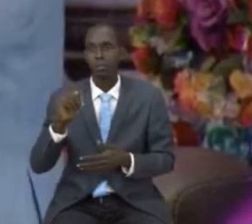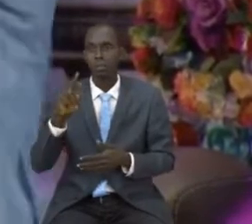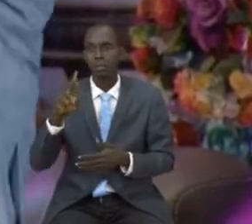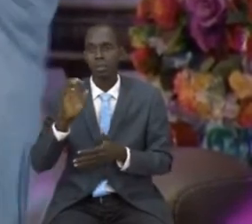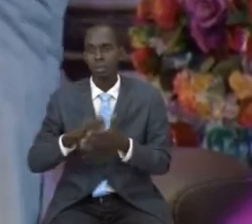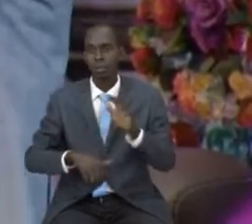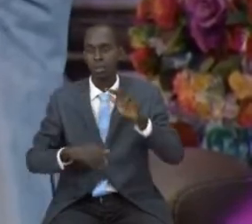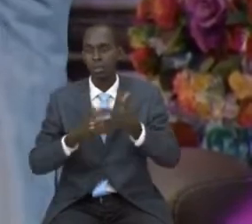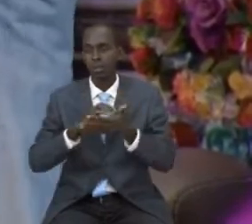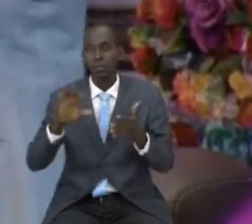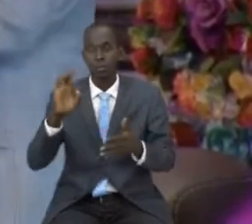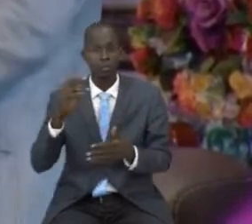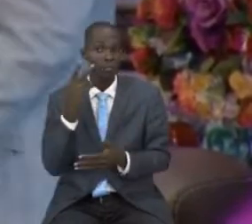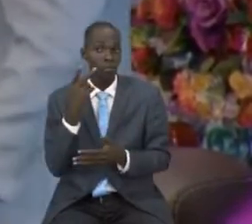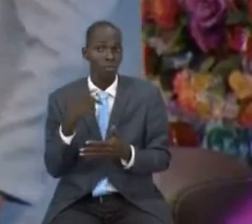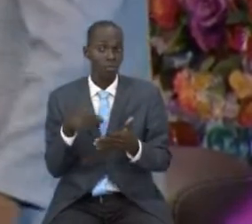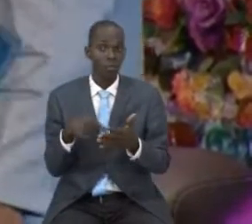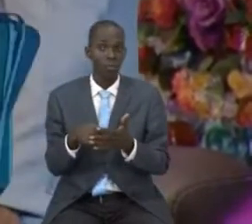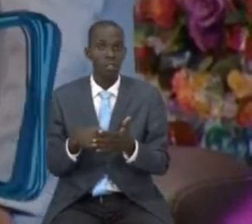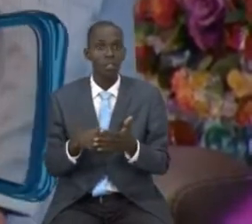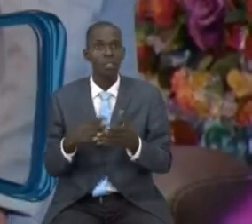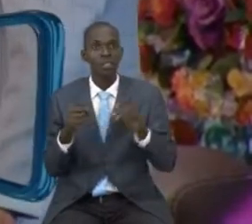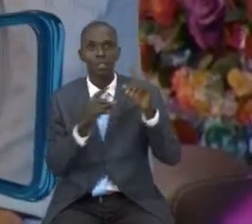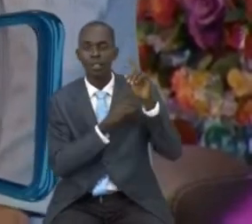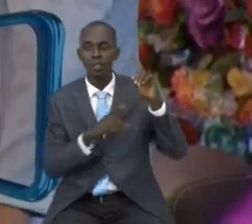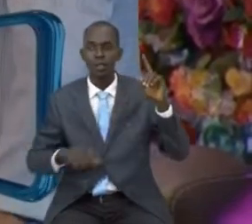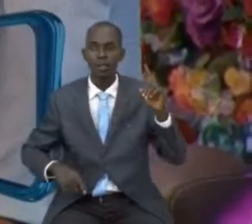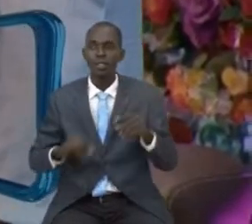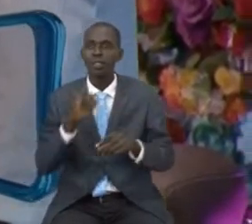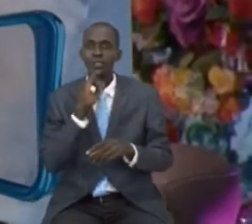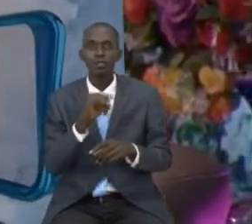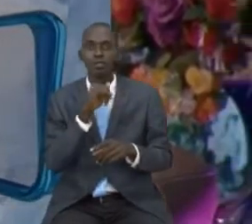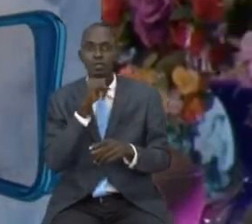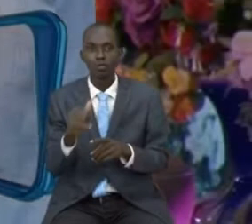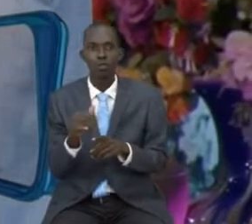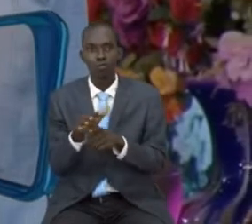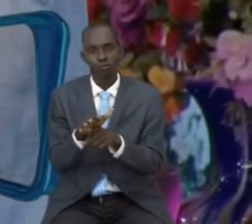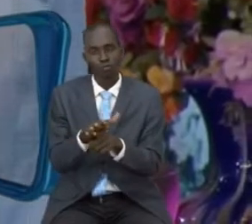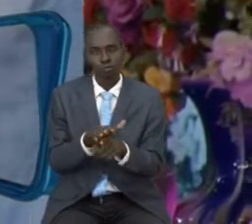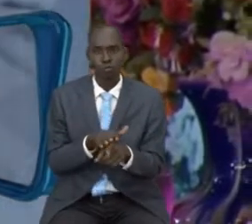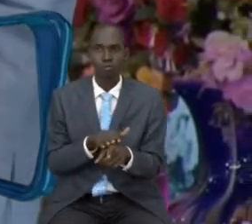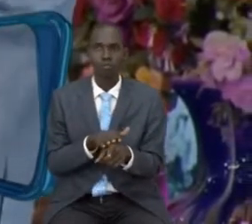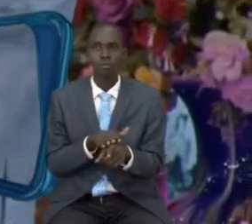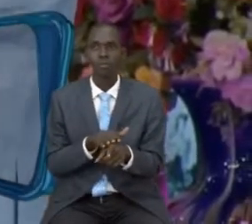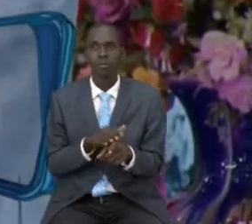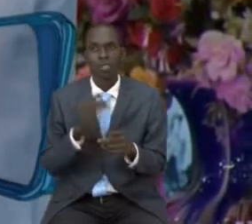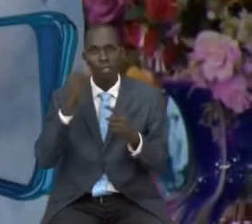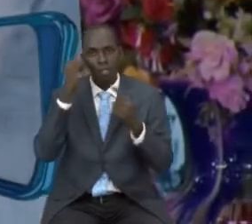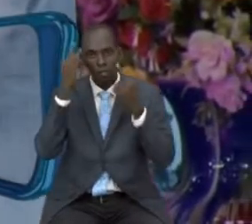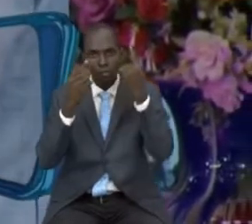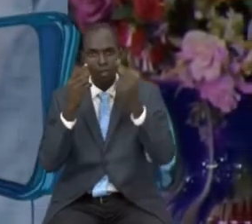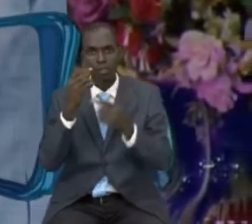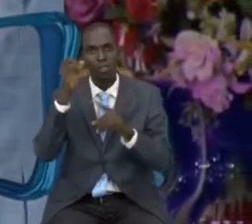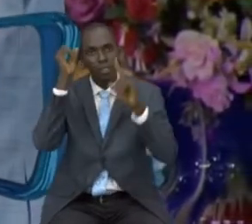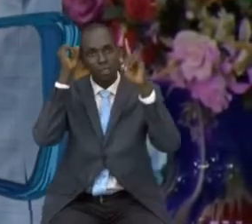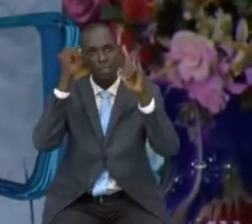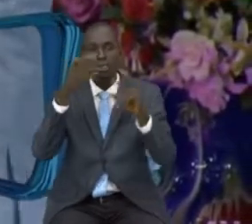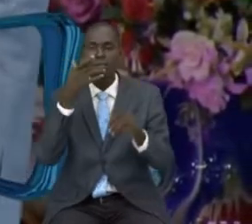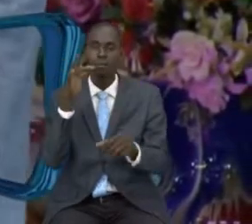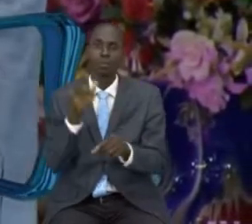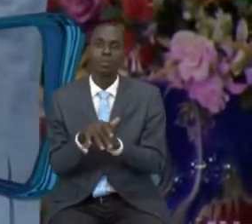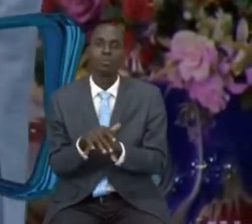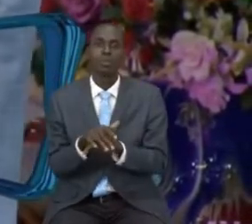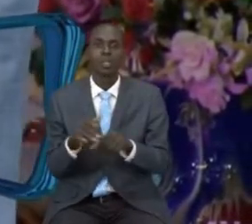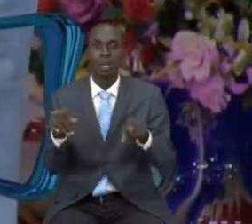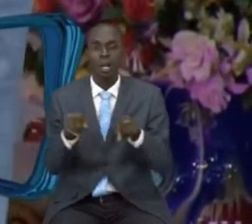3, verse 9, look at this. It says, the Lord is not slack concerning his promise,